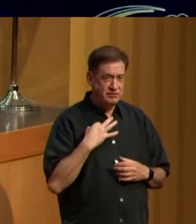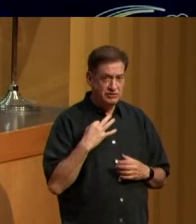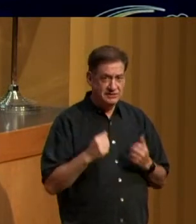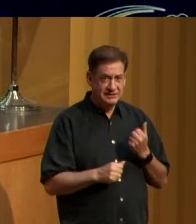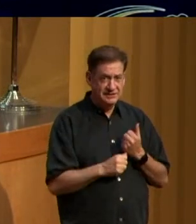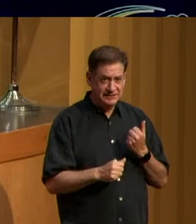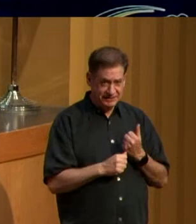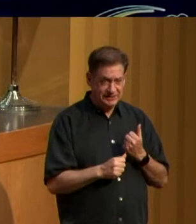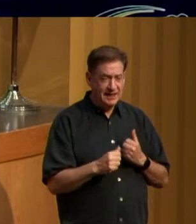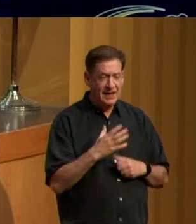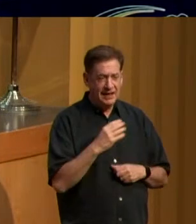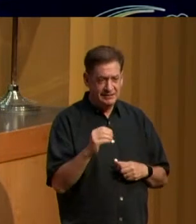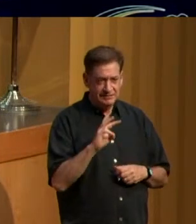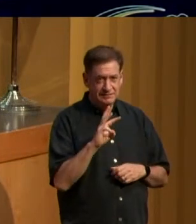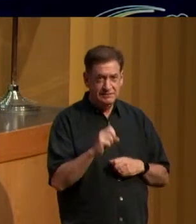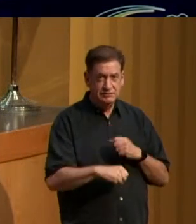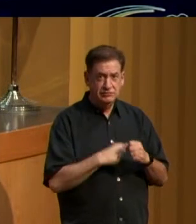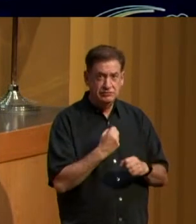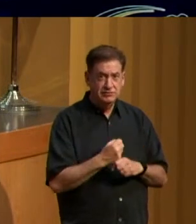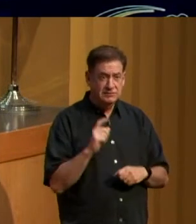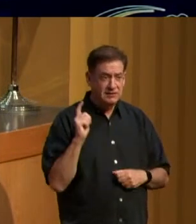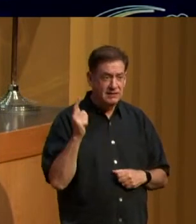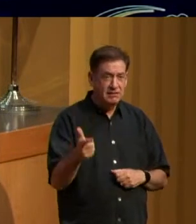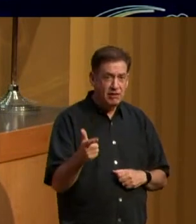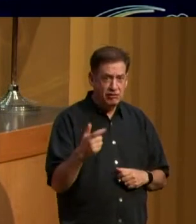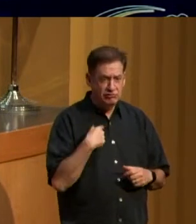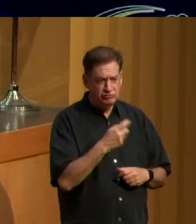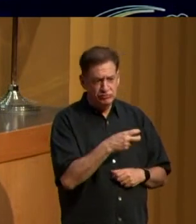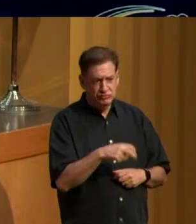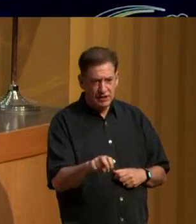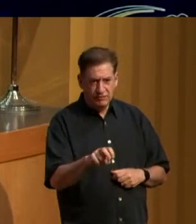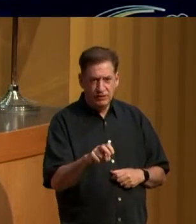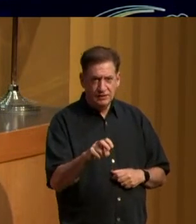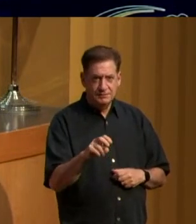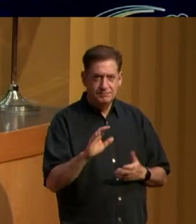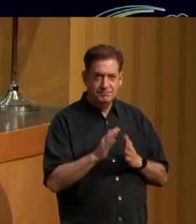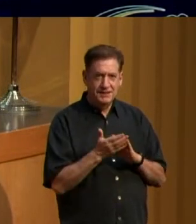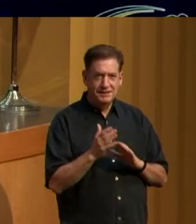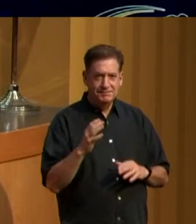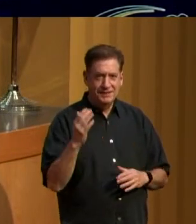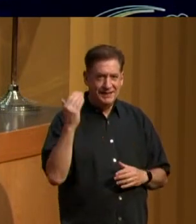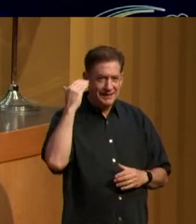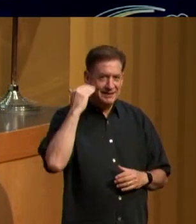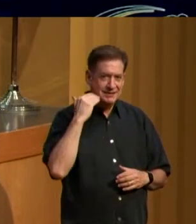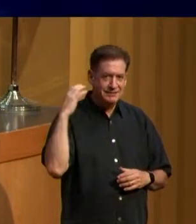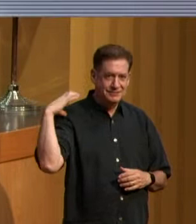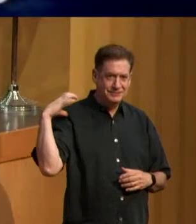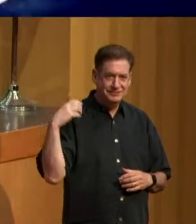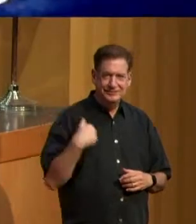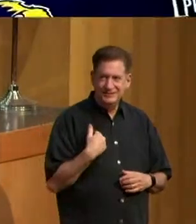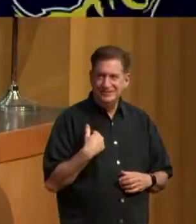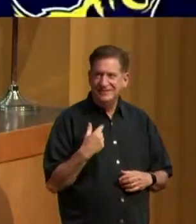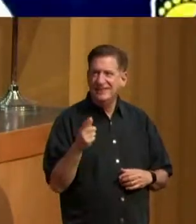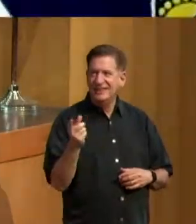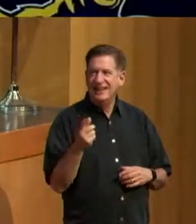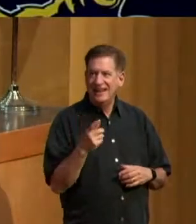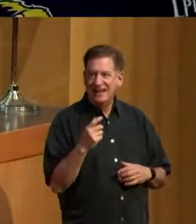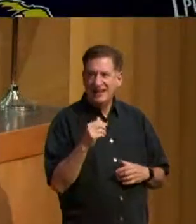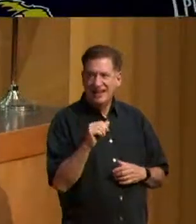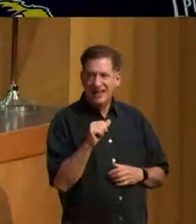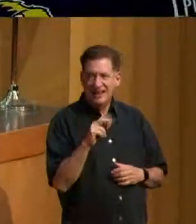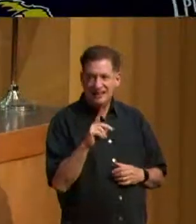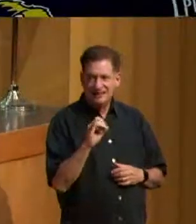team, and 6 years later transferred into being the head coach and has been here ever since. It feels till this day